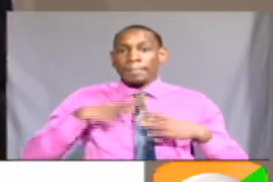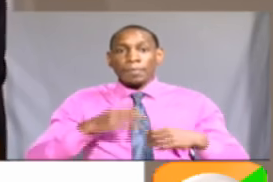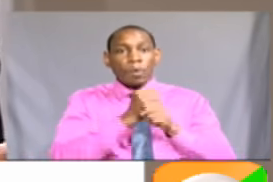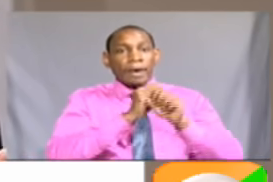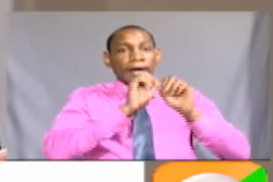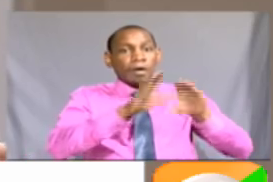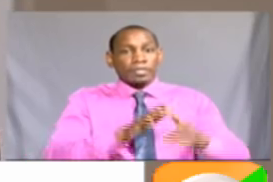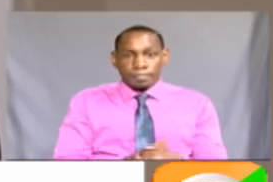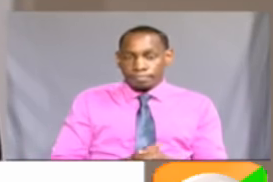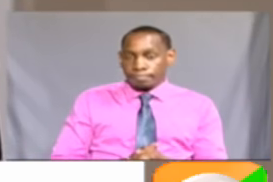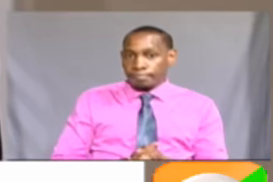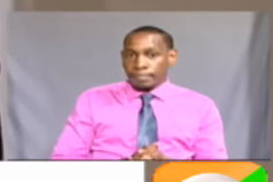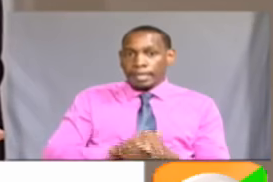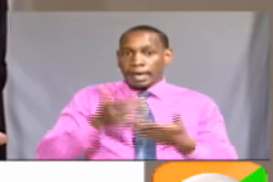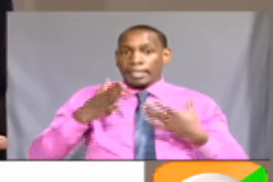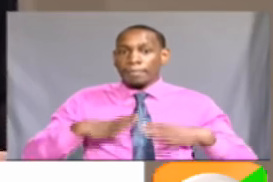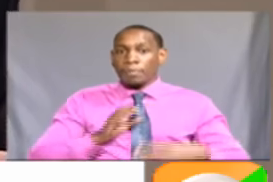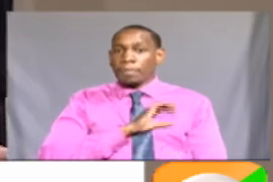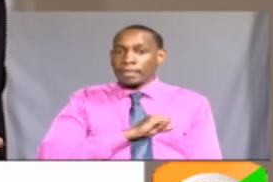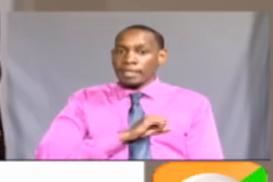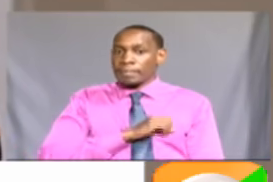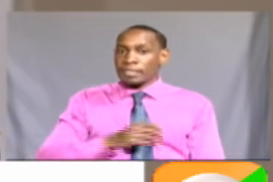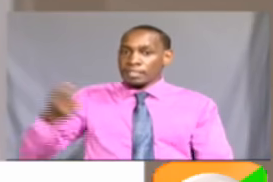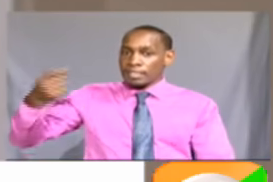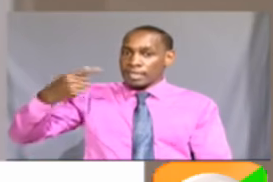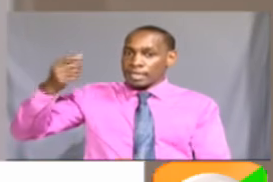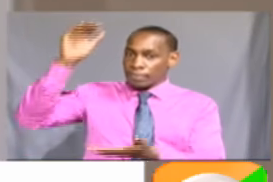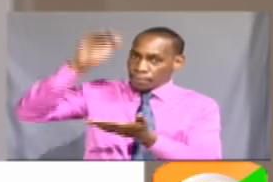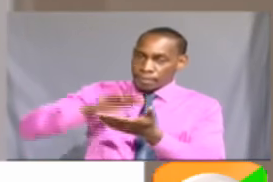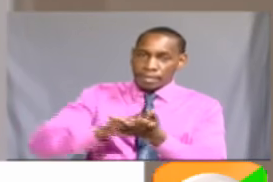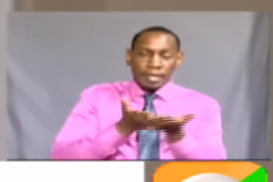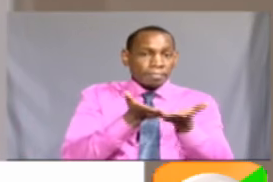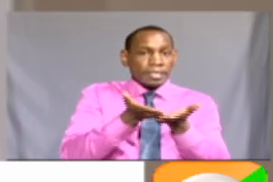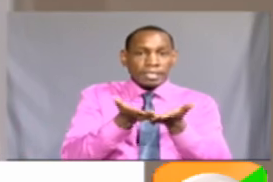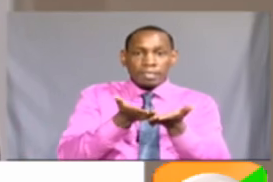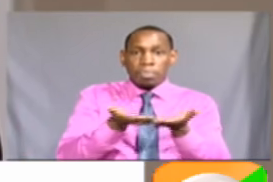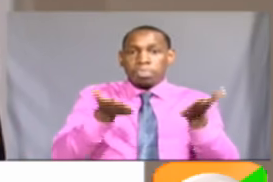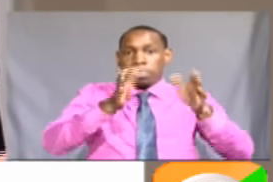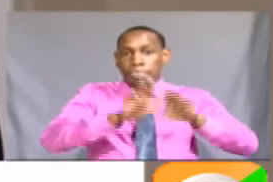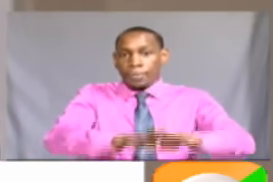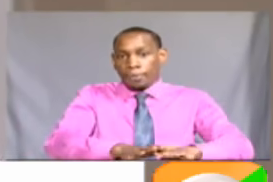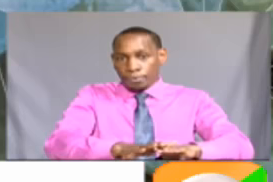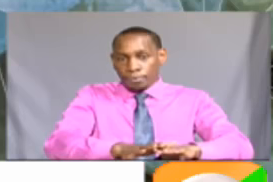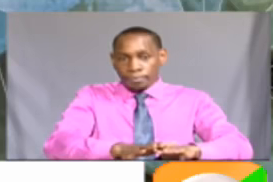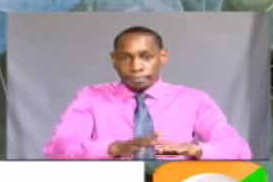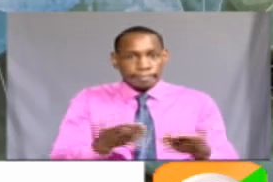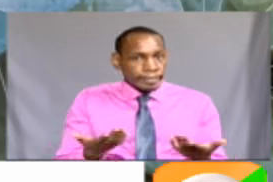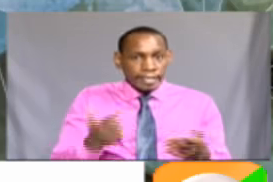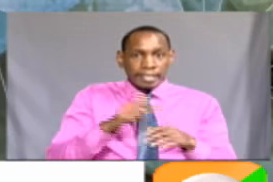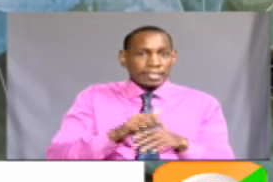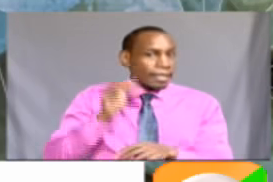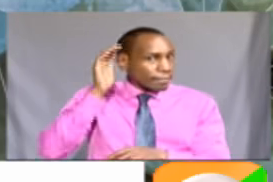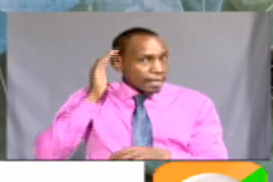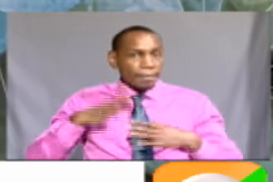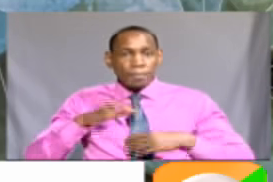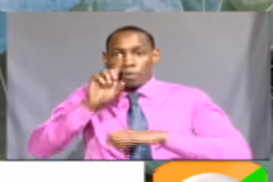jobs. People have to endure with pay cuts. People's businesses are on a down low. So when you hear people